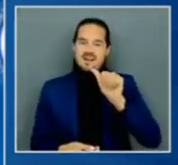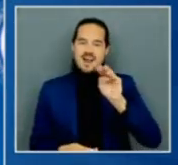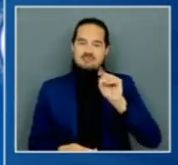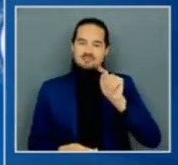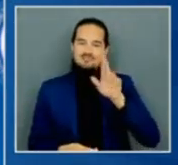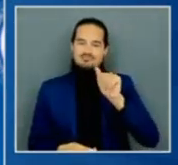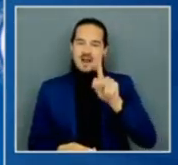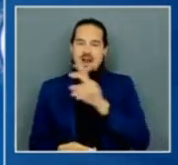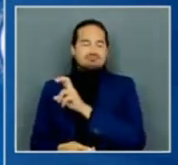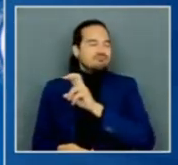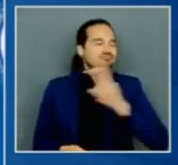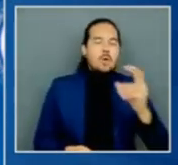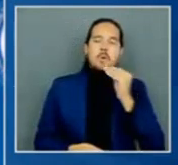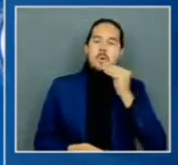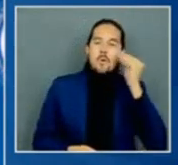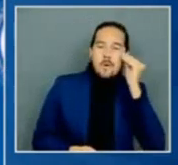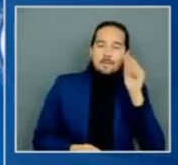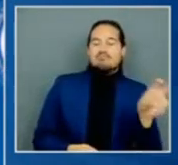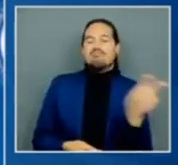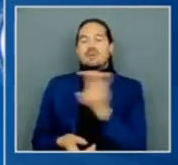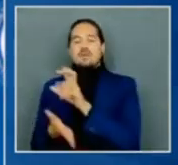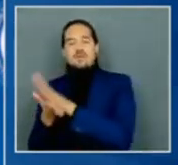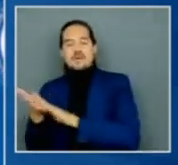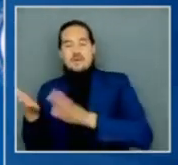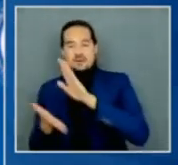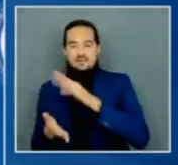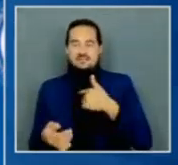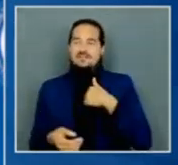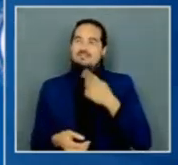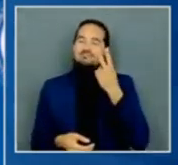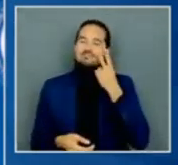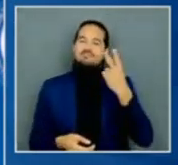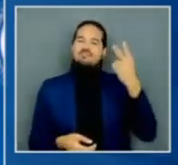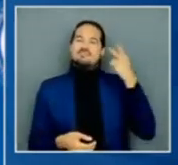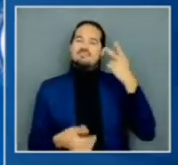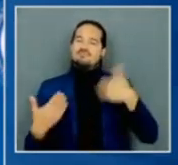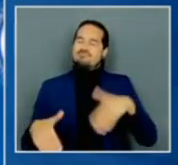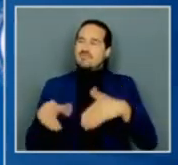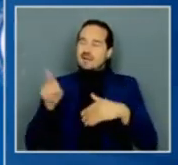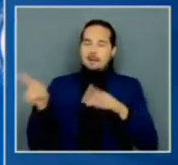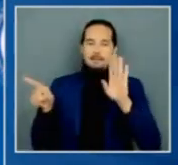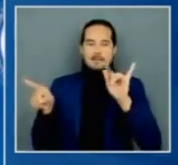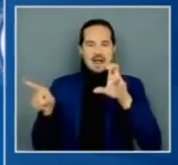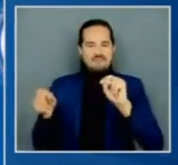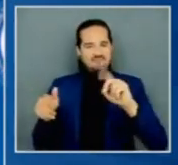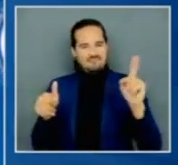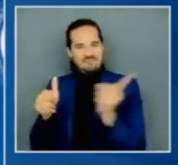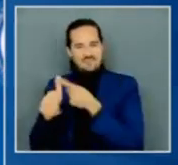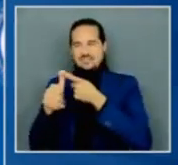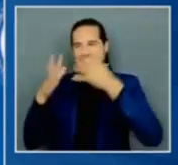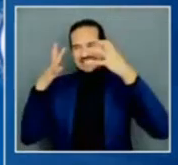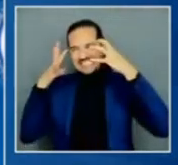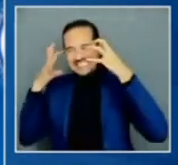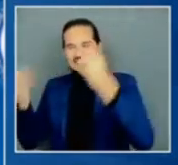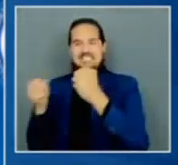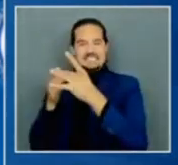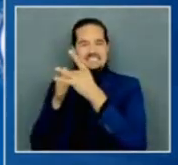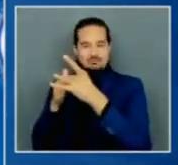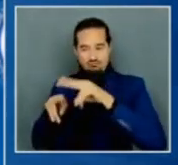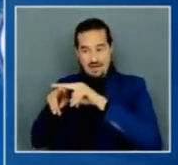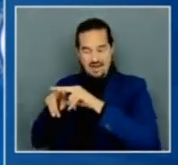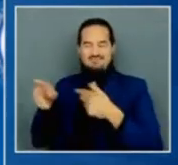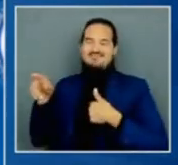though I know that in this administration, I will at best aspire to be the second biggest train enthusiast around. I spent a spring